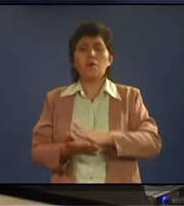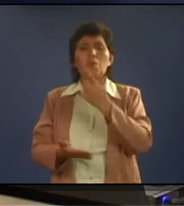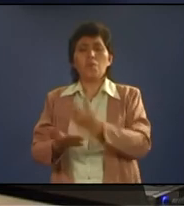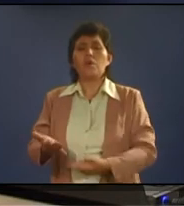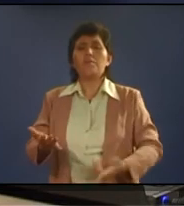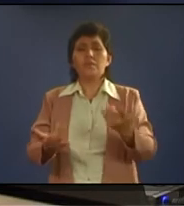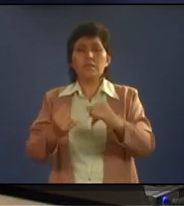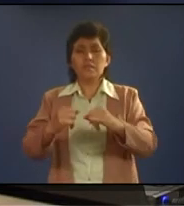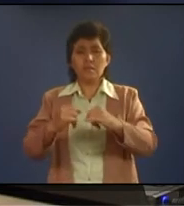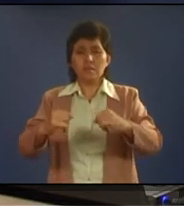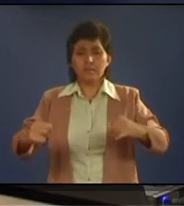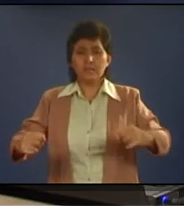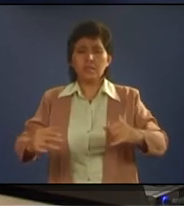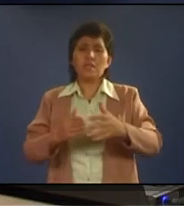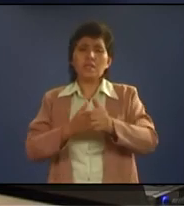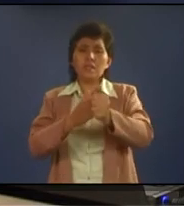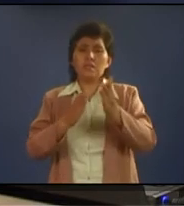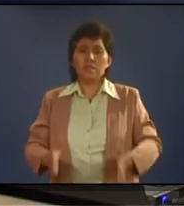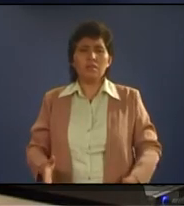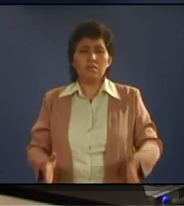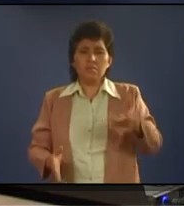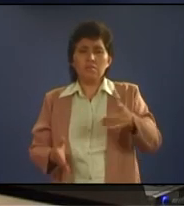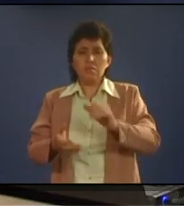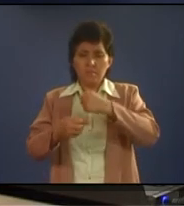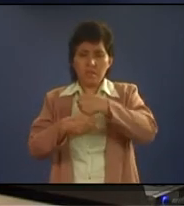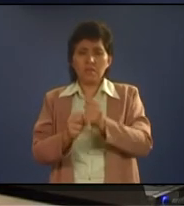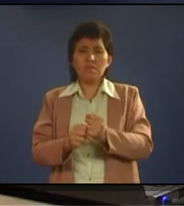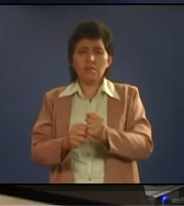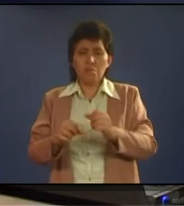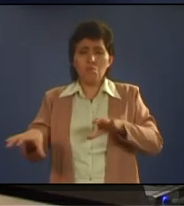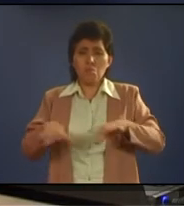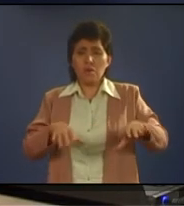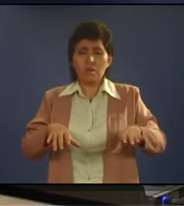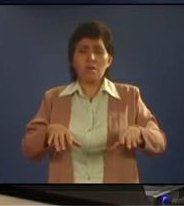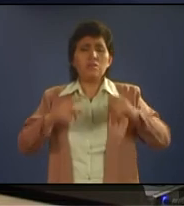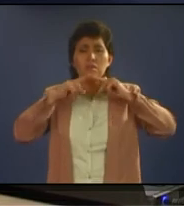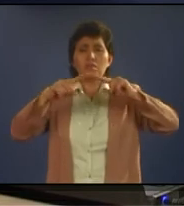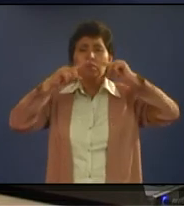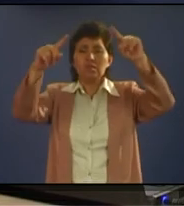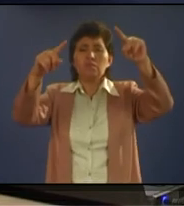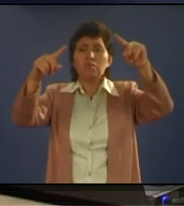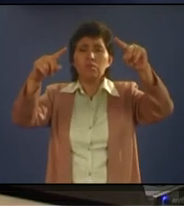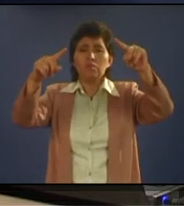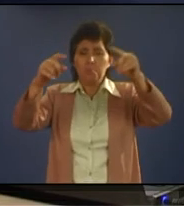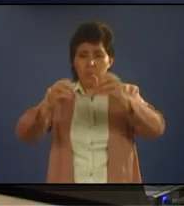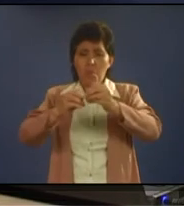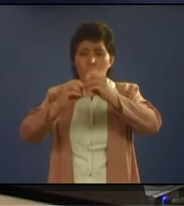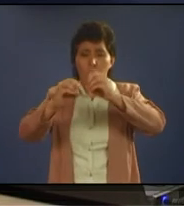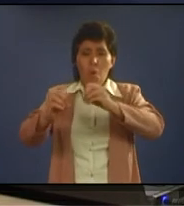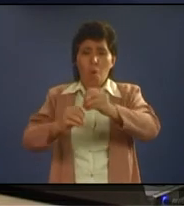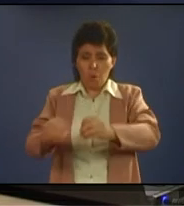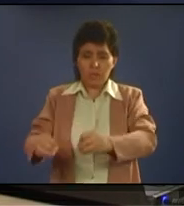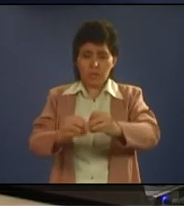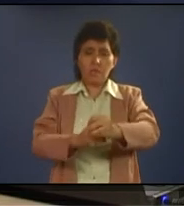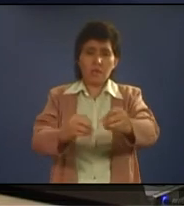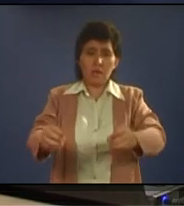kind of leader is he in making such a successful organization? Okay, and